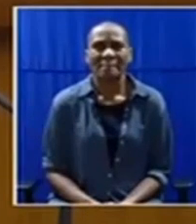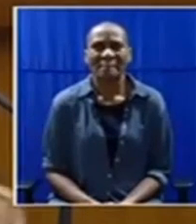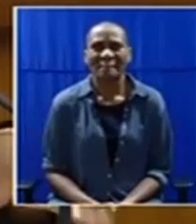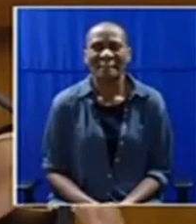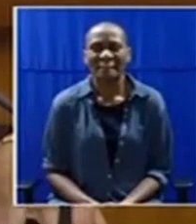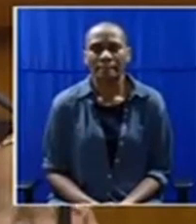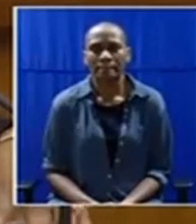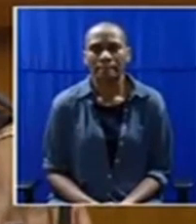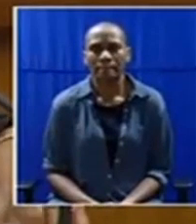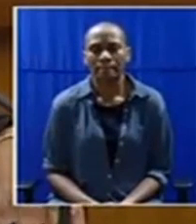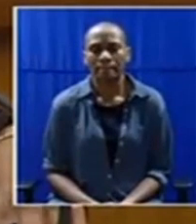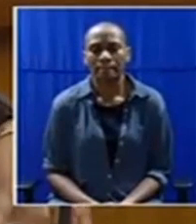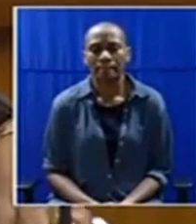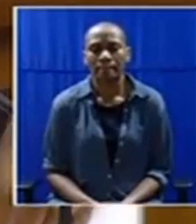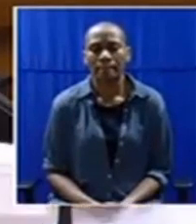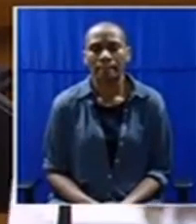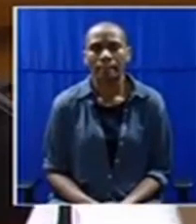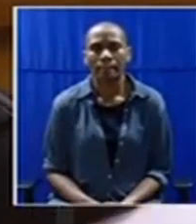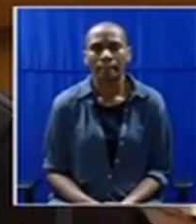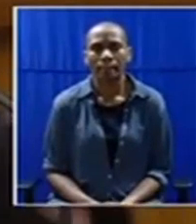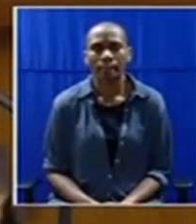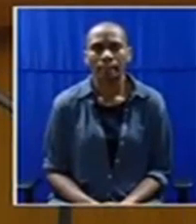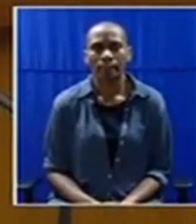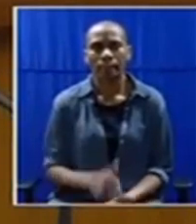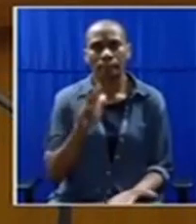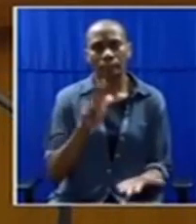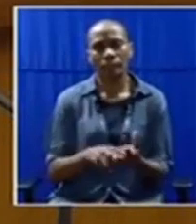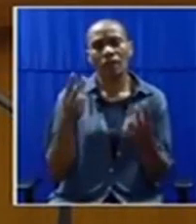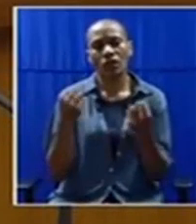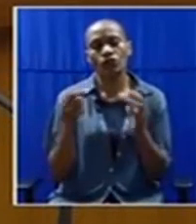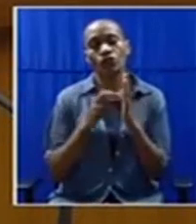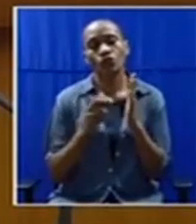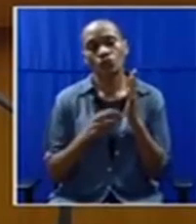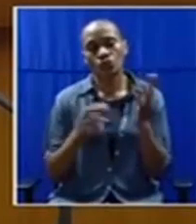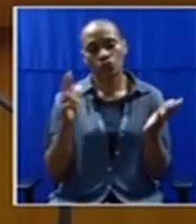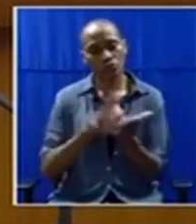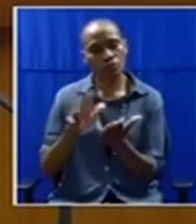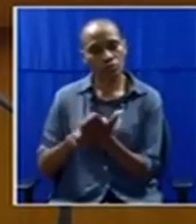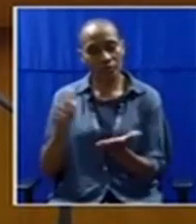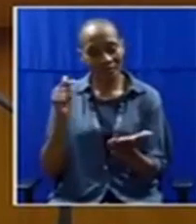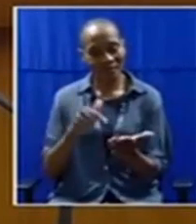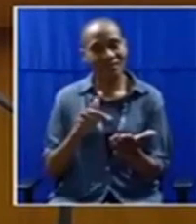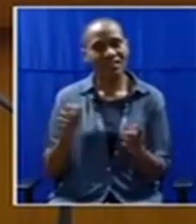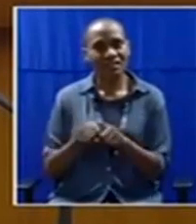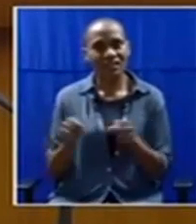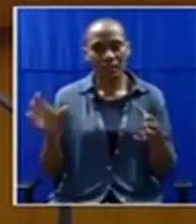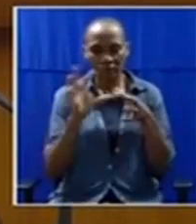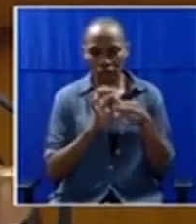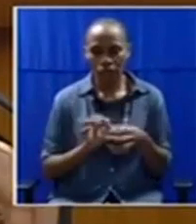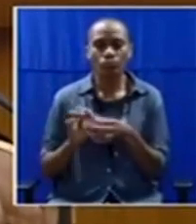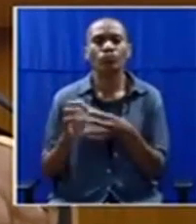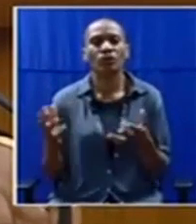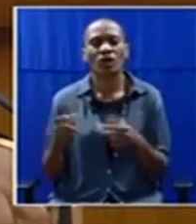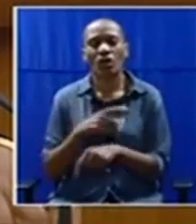and overall rules of the National Assembly. The adoption of the new rules was the culmination of a